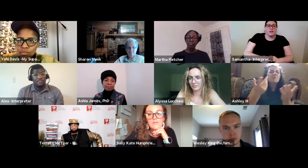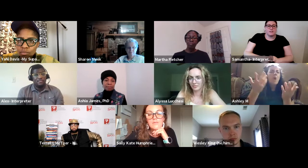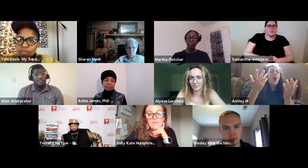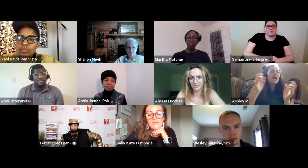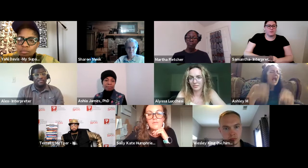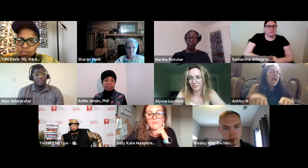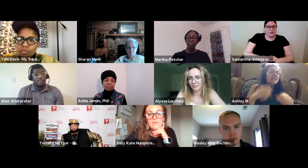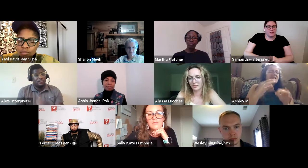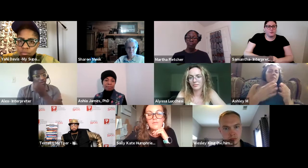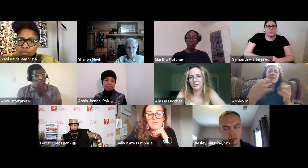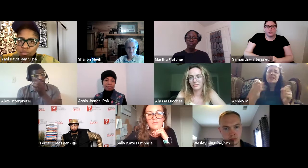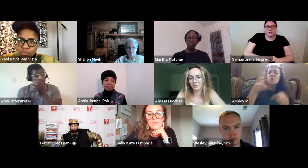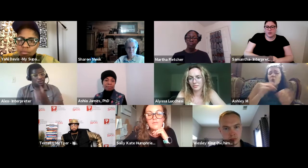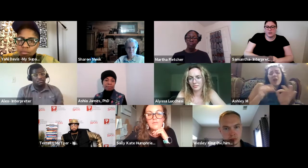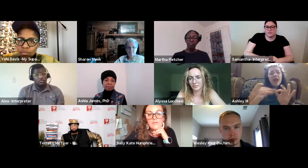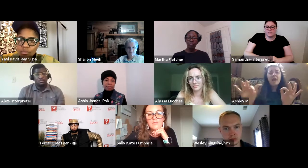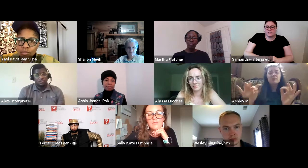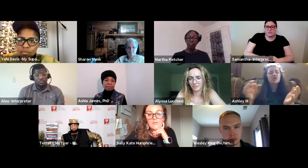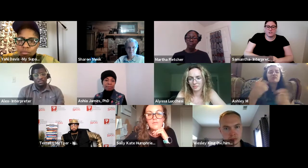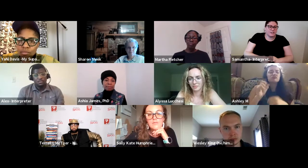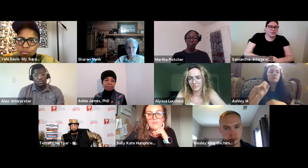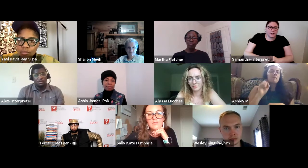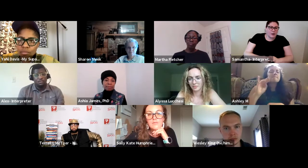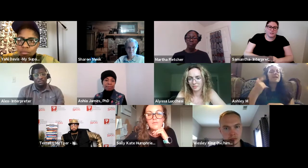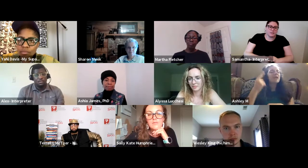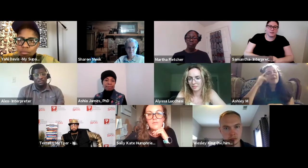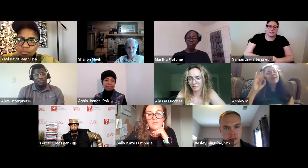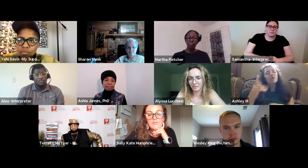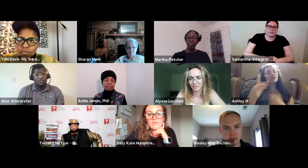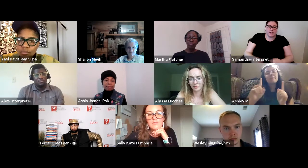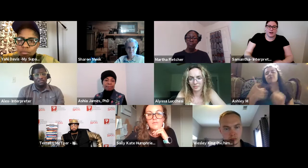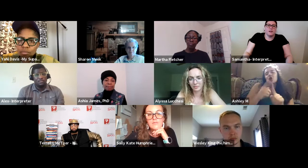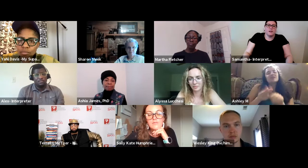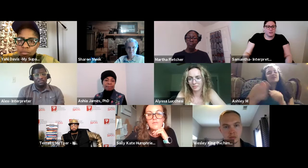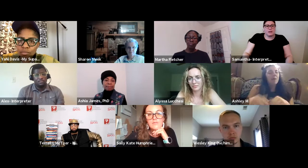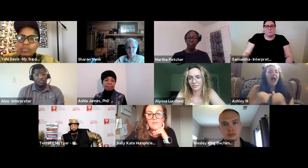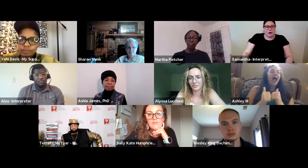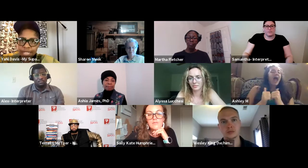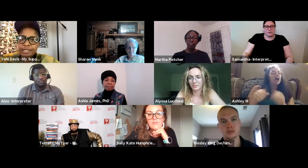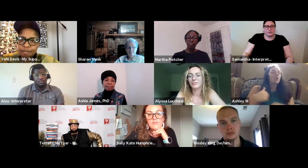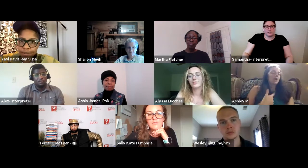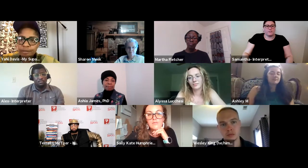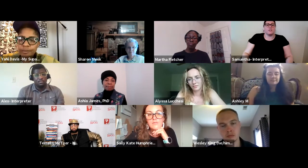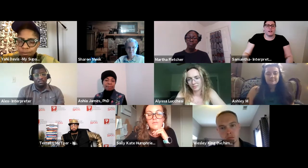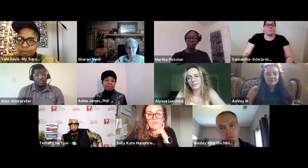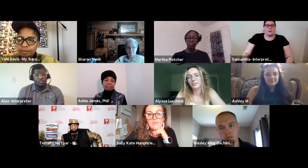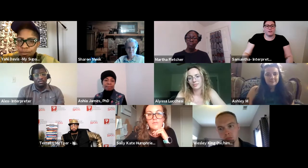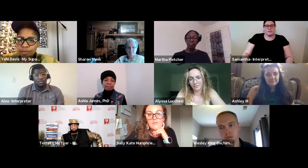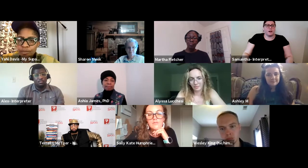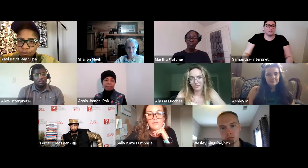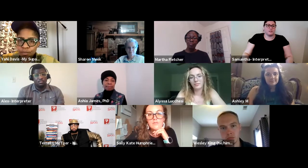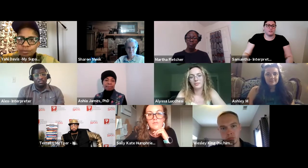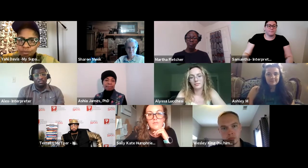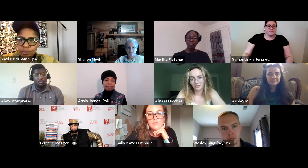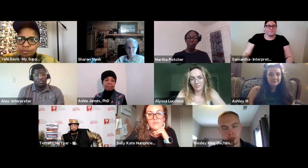even sometimes you have a video, you could just include captions, something simple as that. Just being mindful is the first step